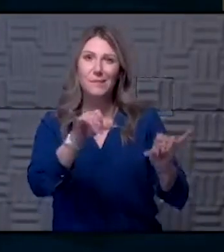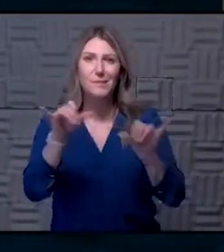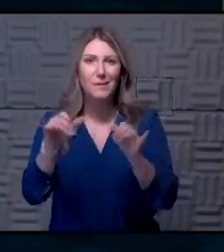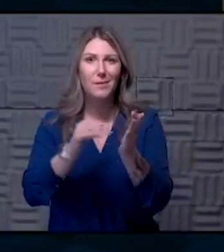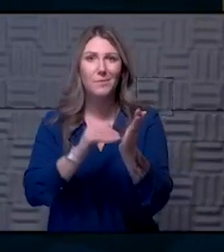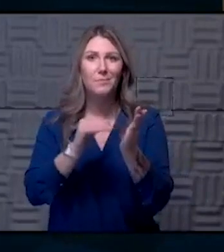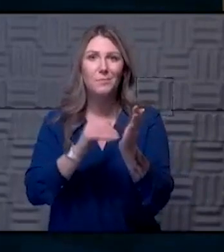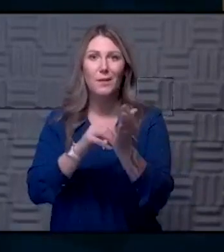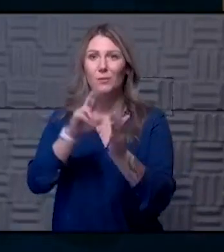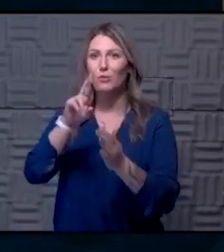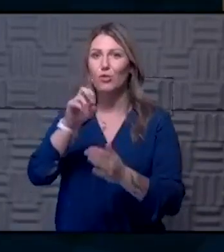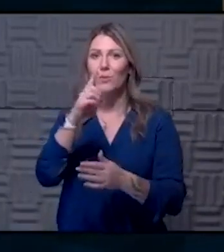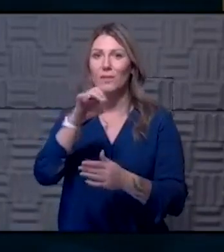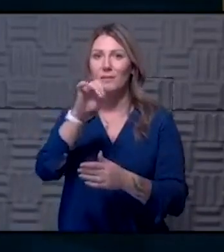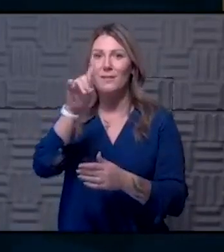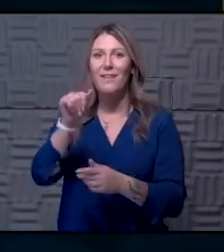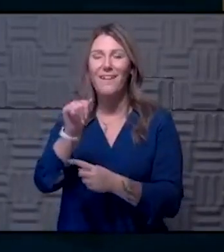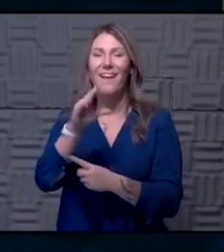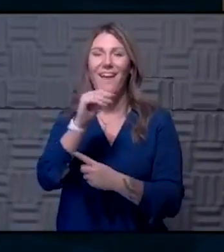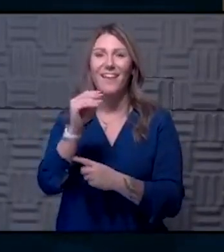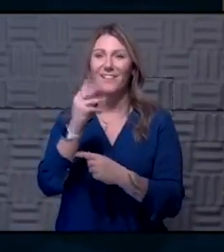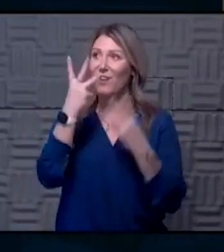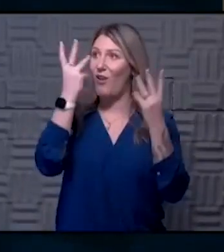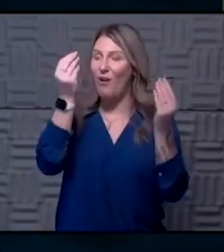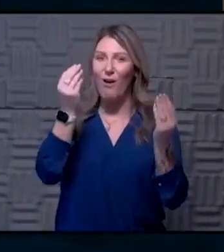think we need to all get out and get vaccinated.